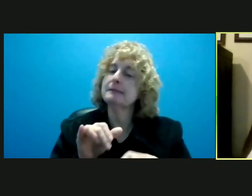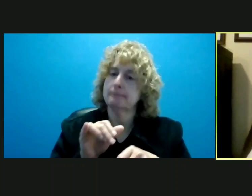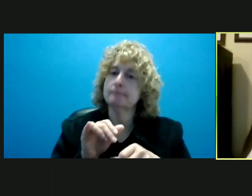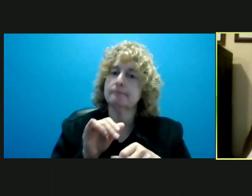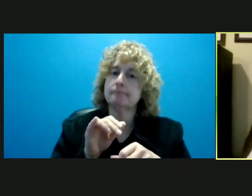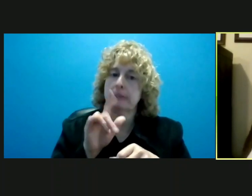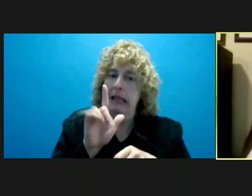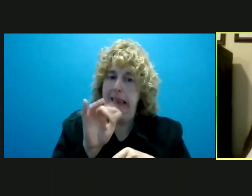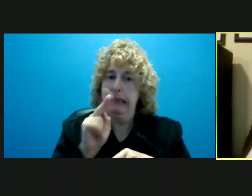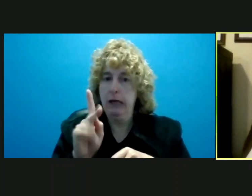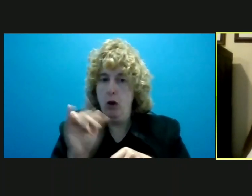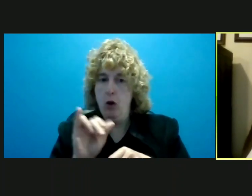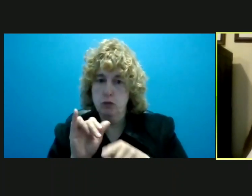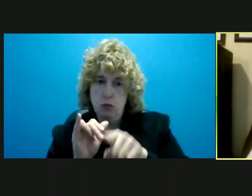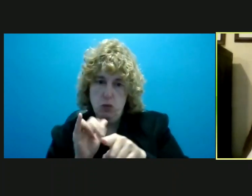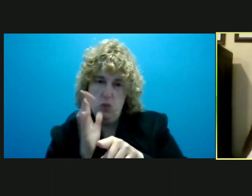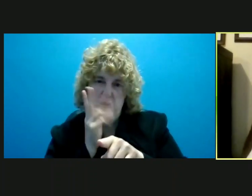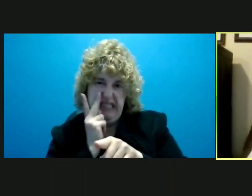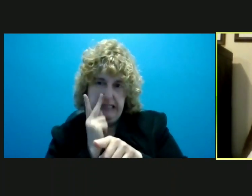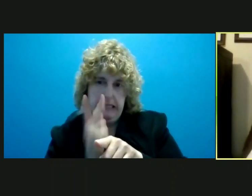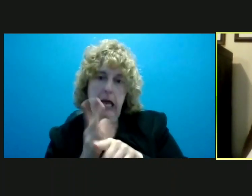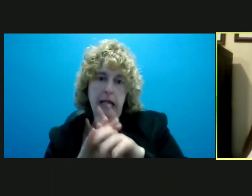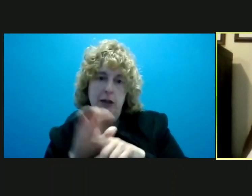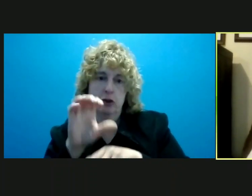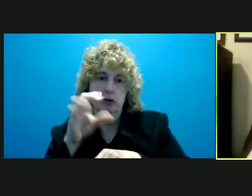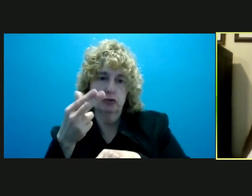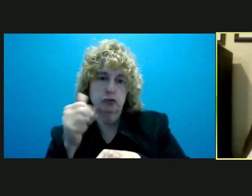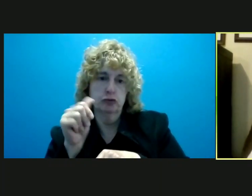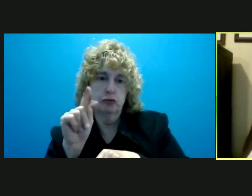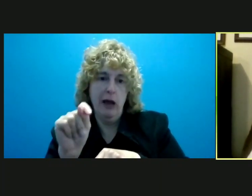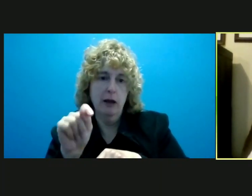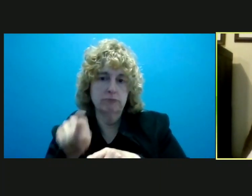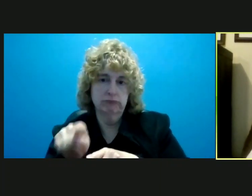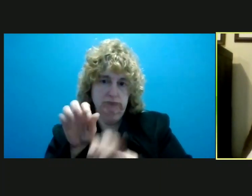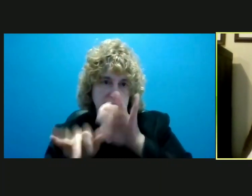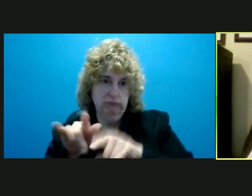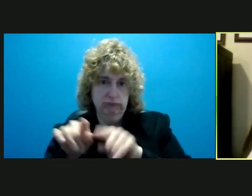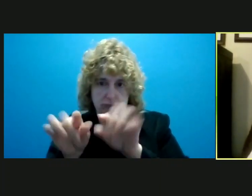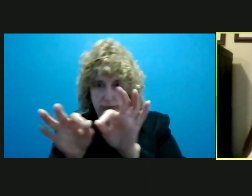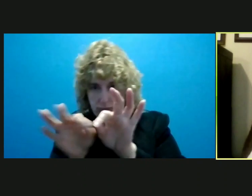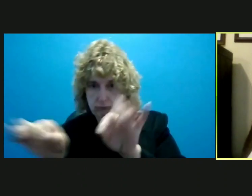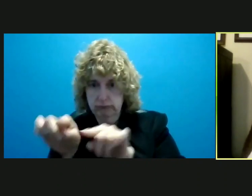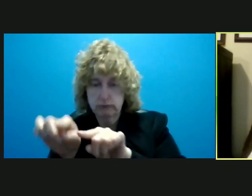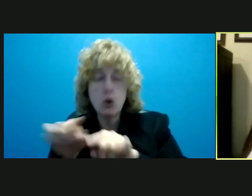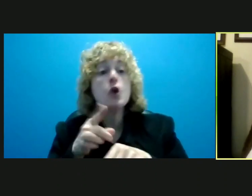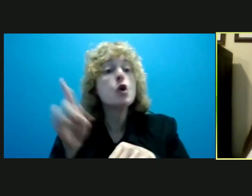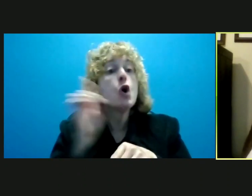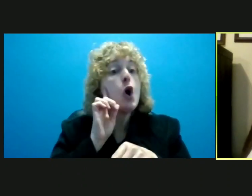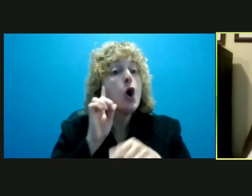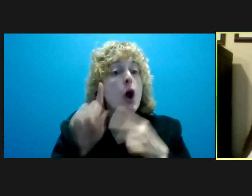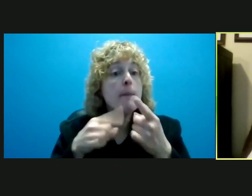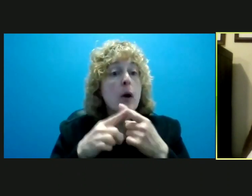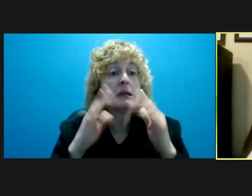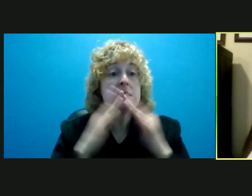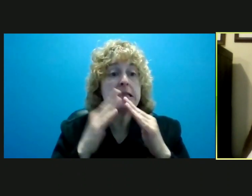is also being dropped in the chat. You just heard about the City of Detroit Family